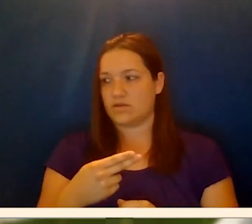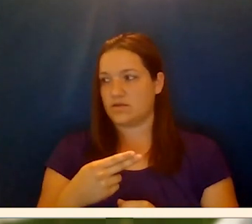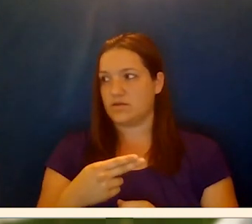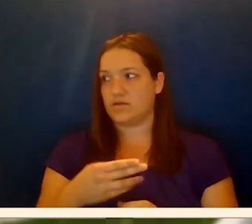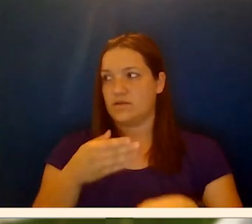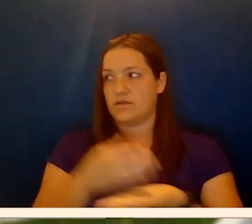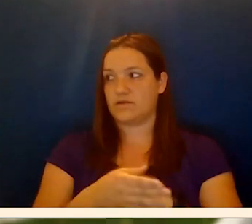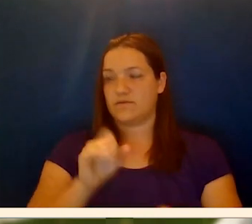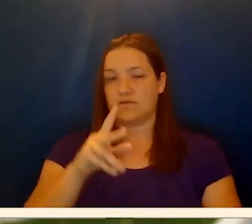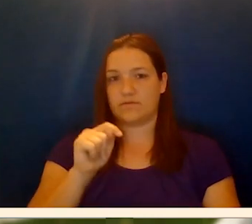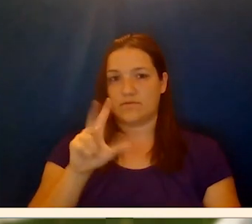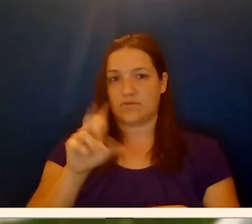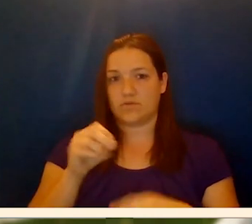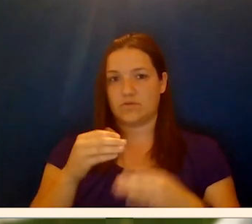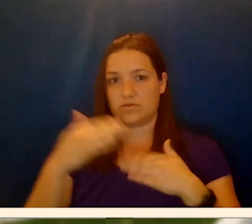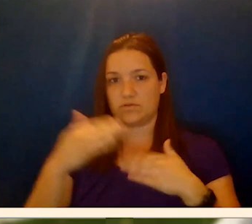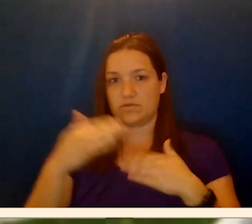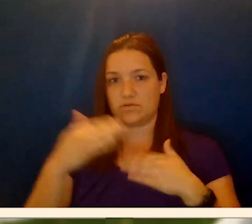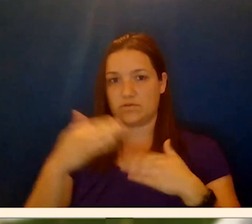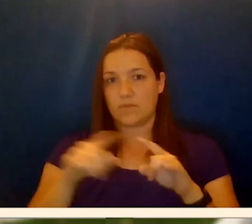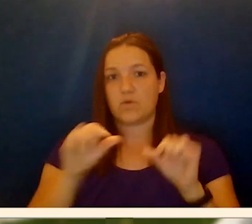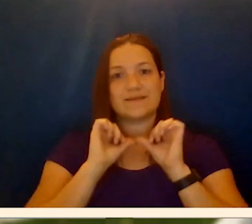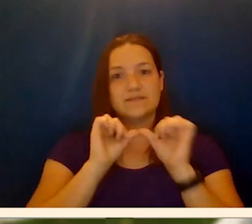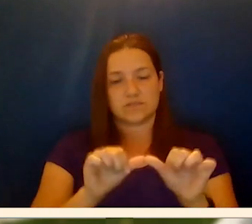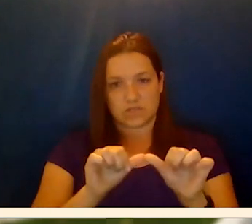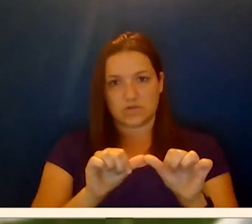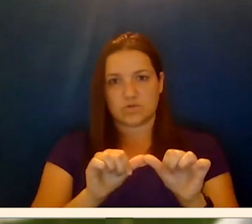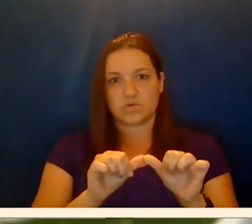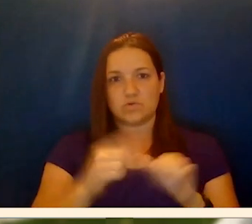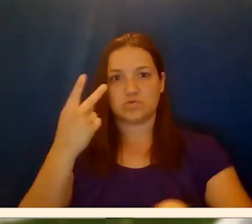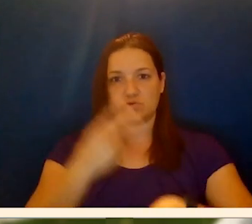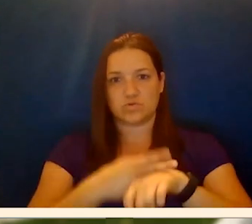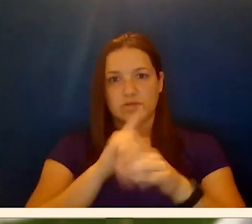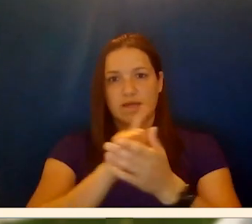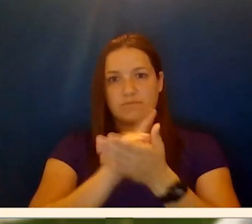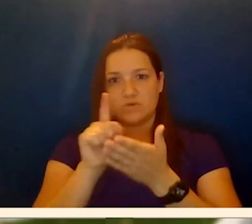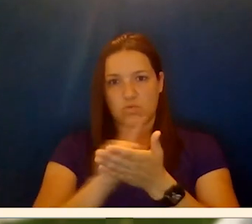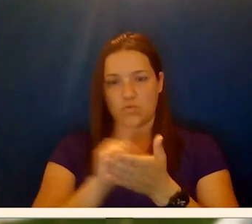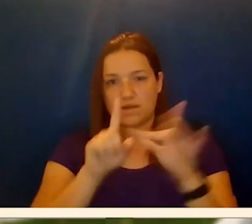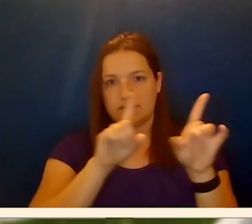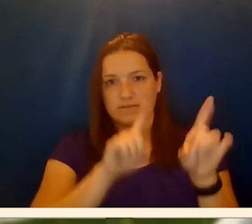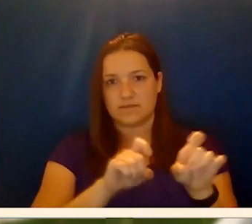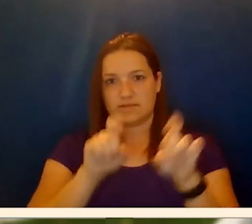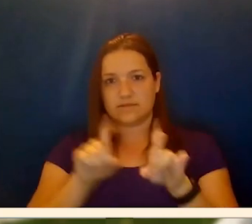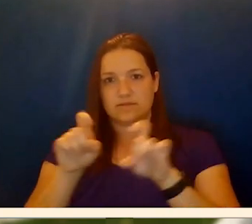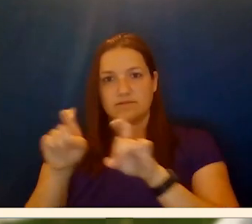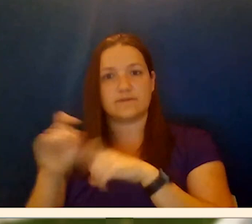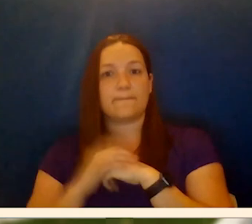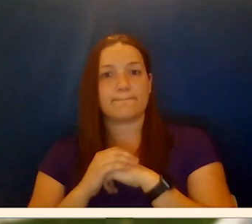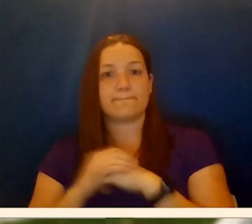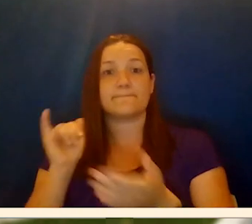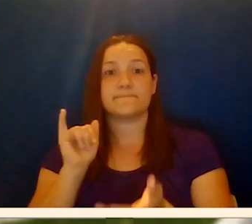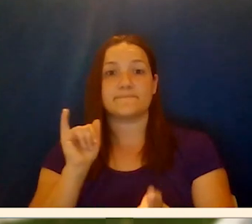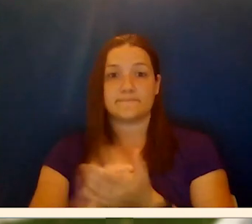will continue to receive that twice a week testing. And that will be indefinite until the governor